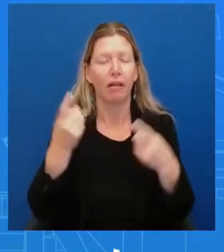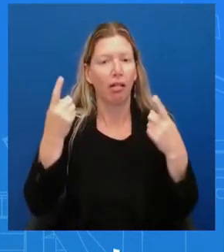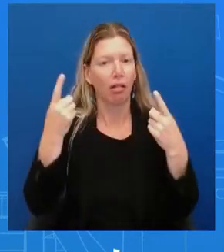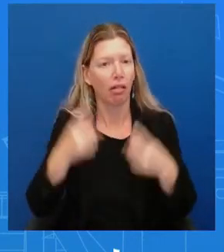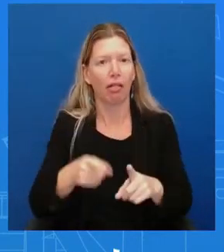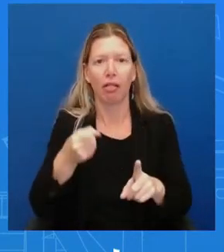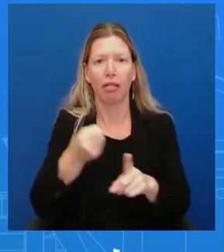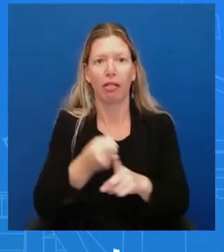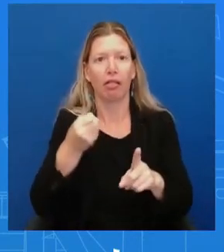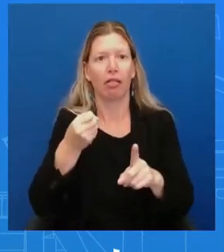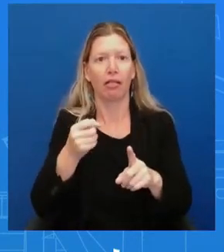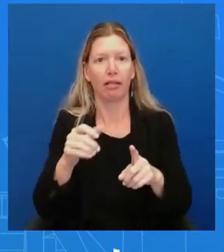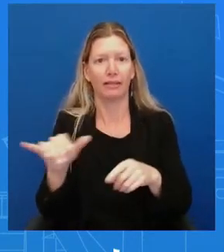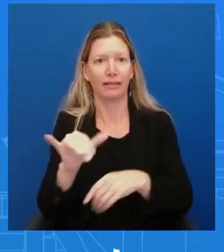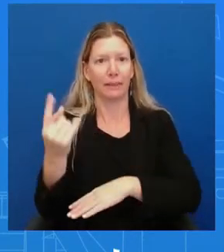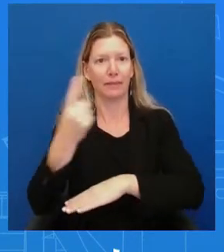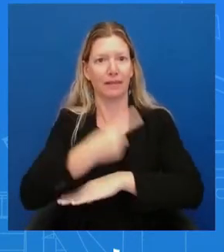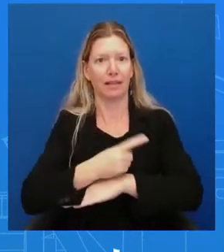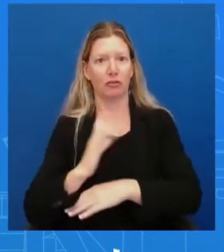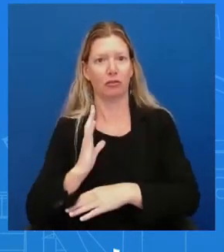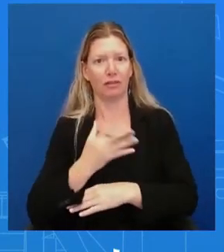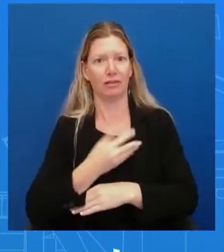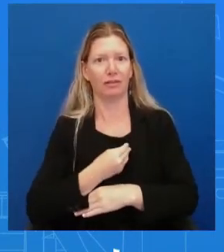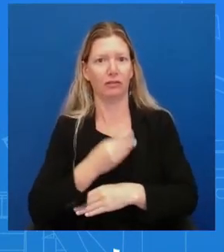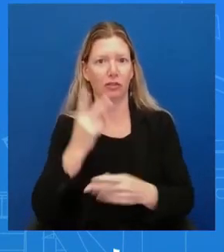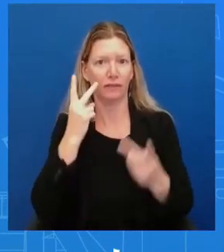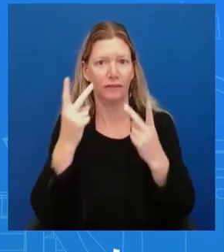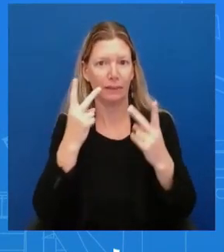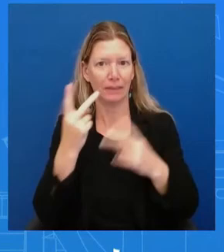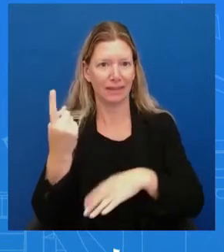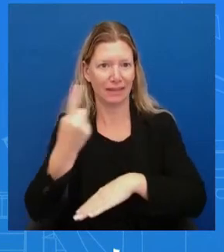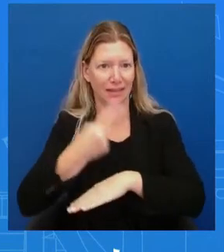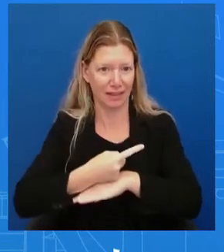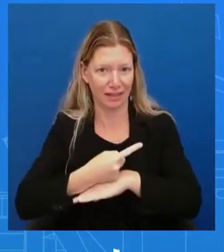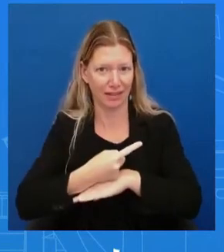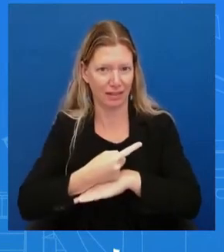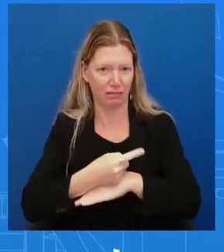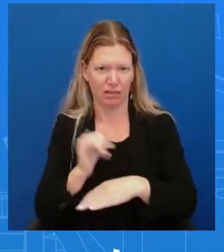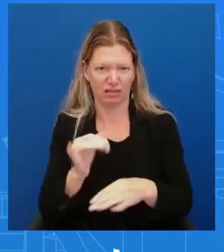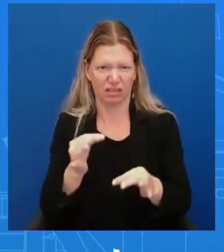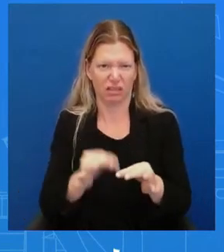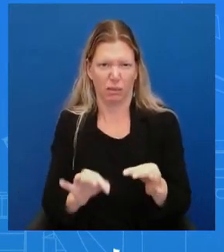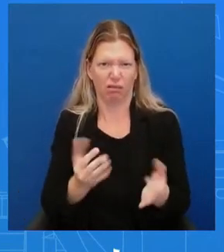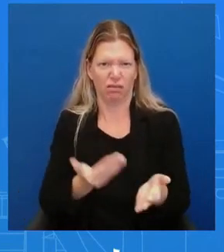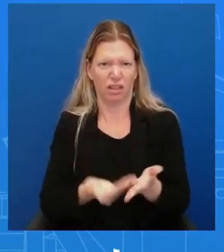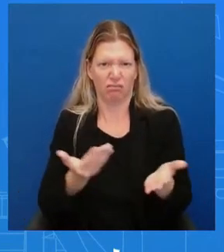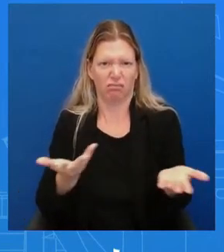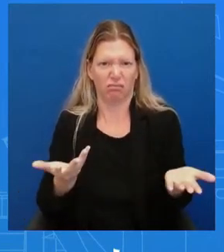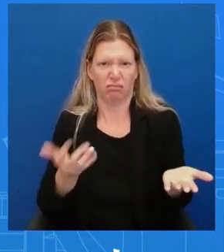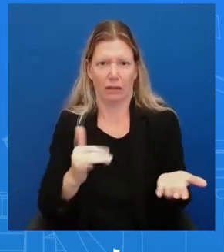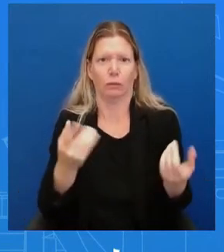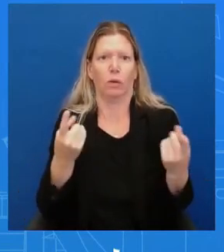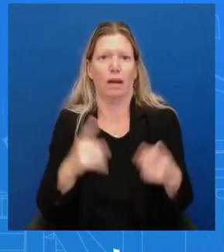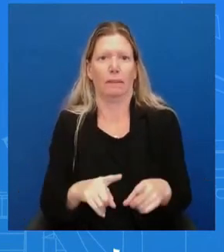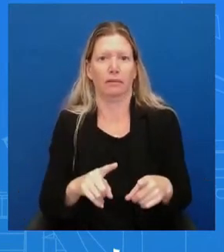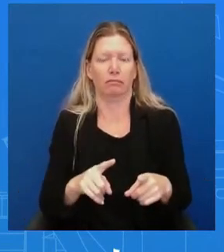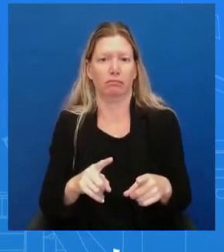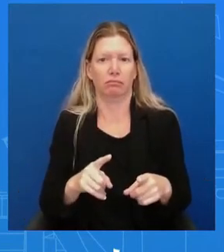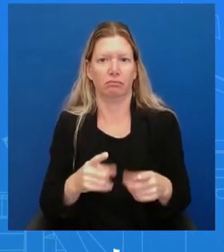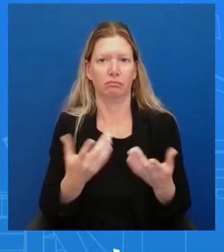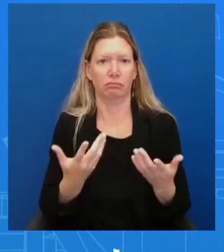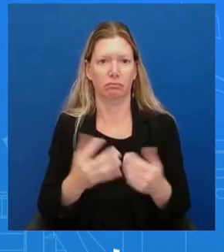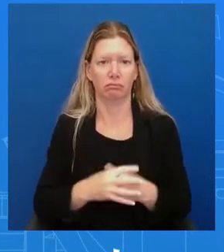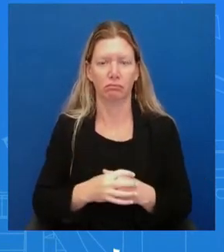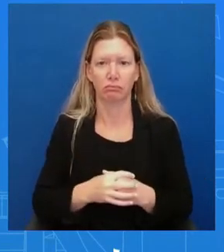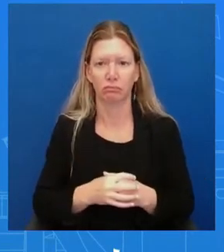Day. And so that is the simple fact. That is what has happened. That is where we are. And I do want to say a couple of things because